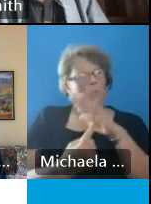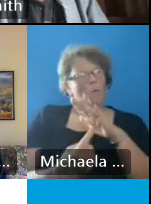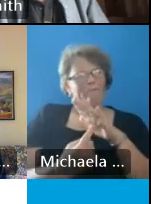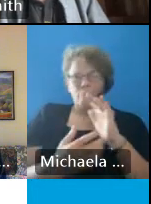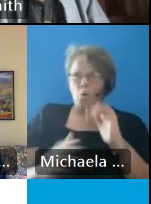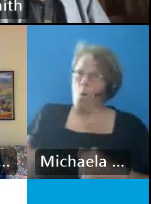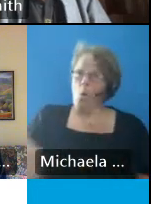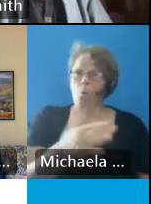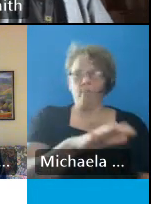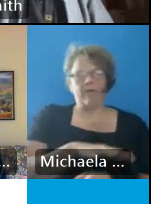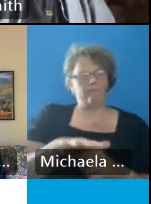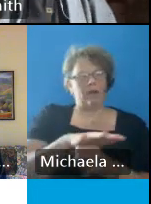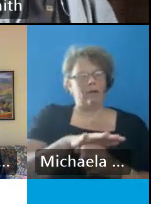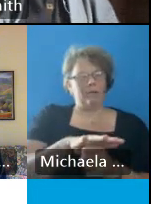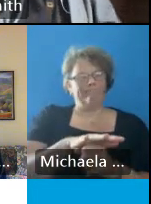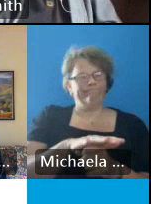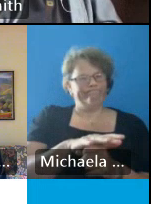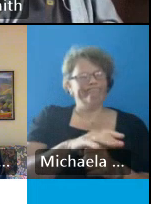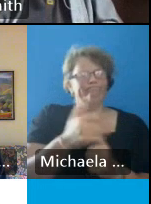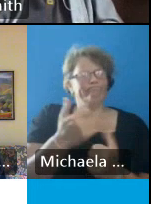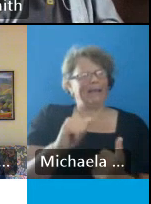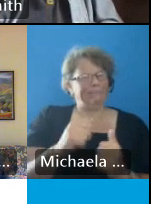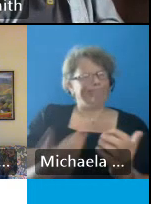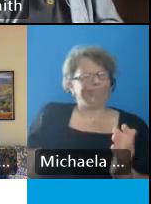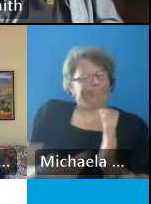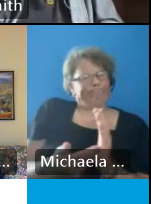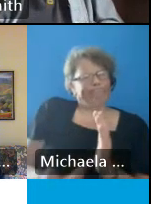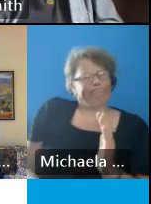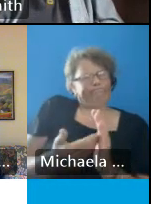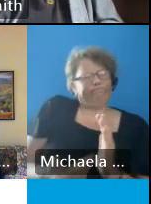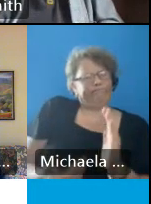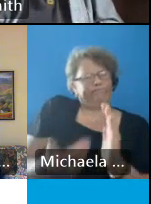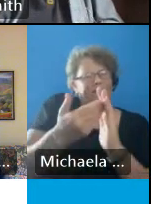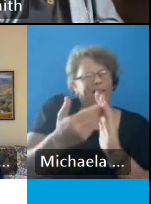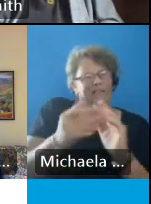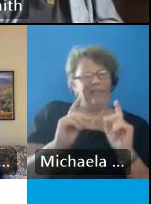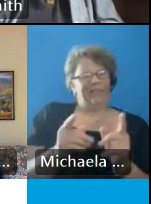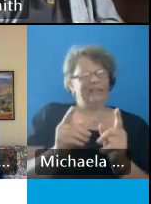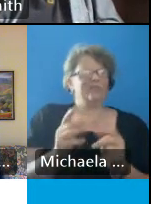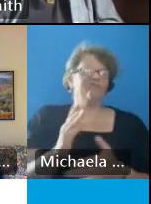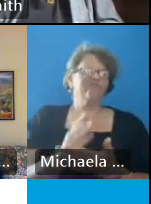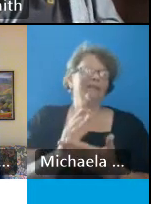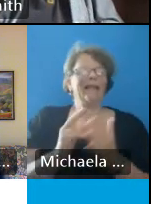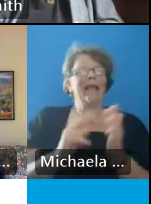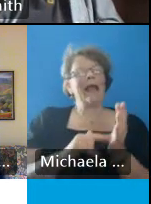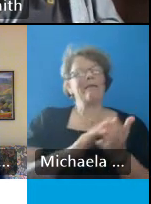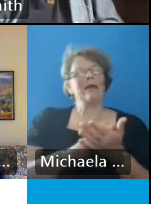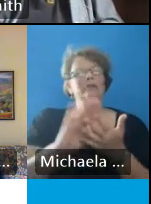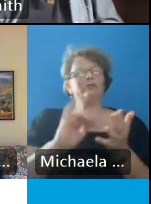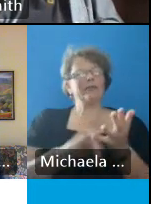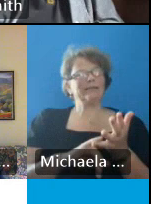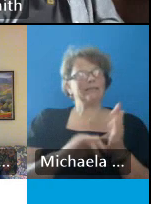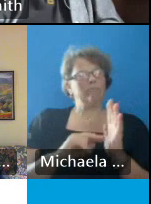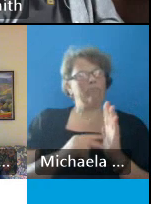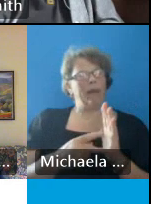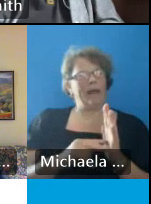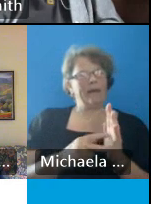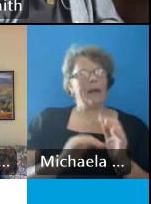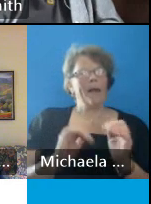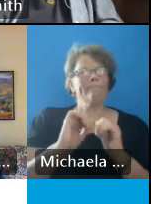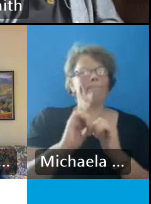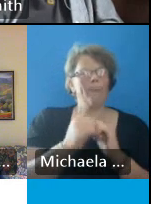So we've basically built on that. And we are sort of pitching this as an NHS plan, not that we're saying that the broader work with our partners